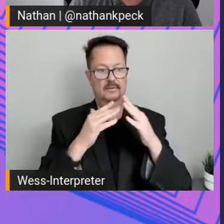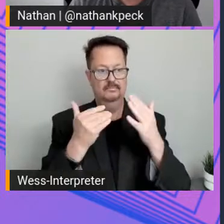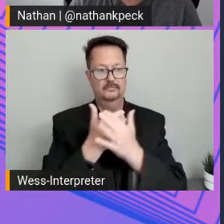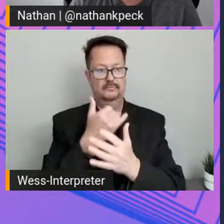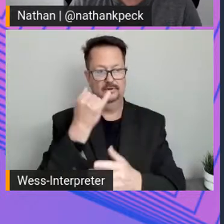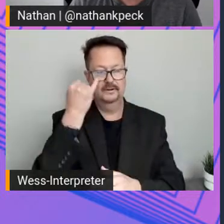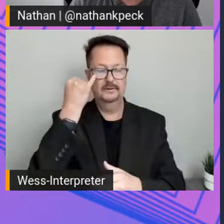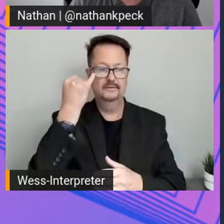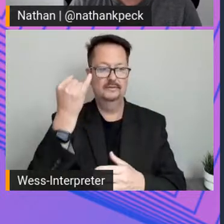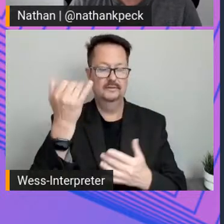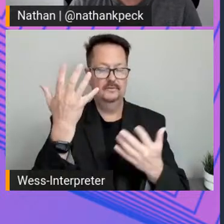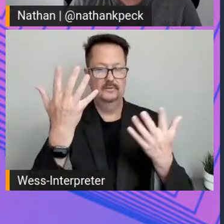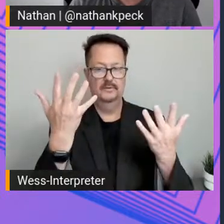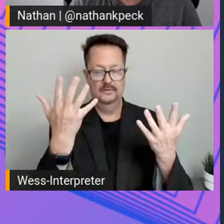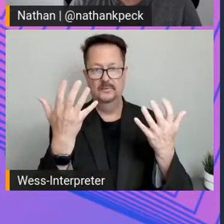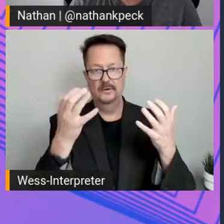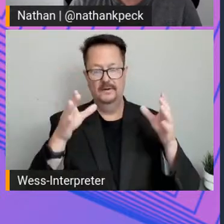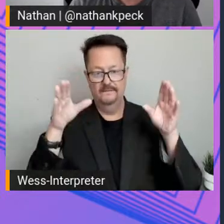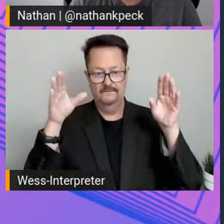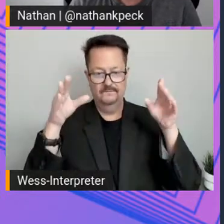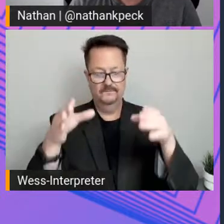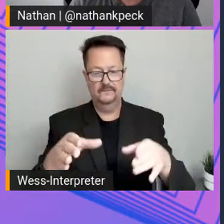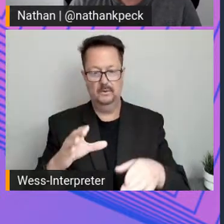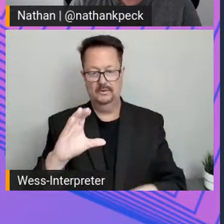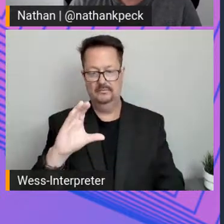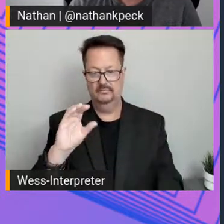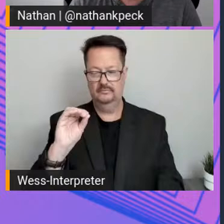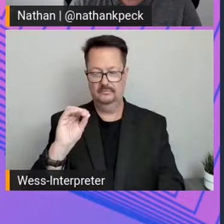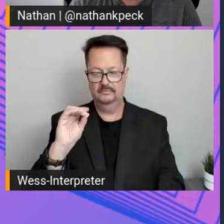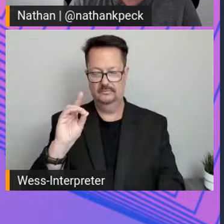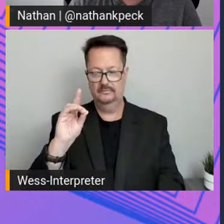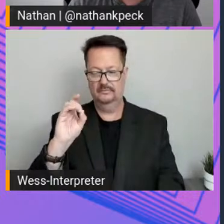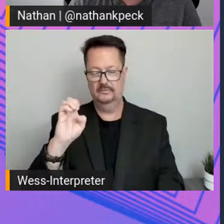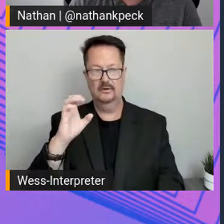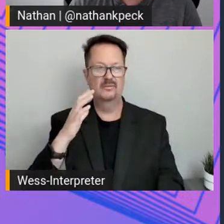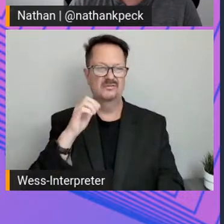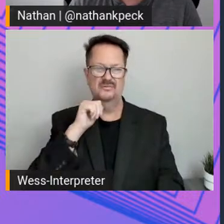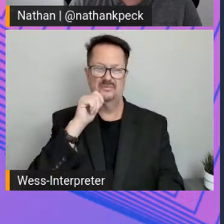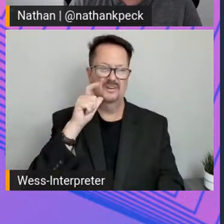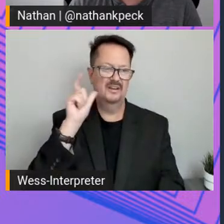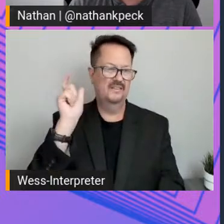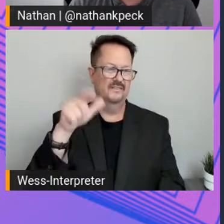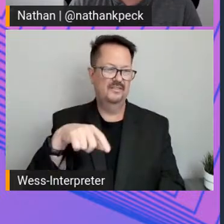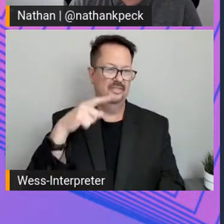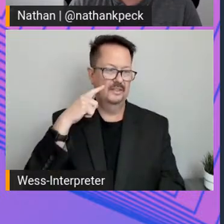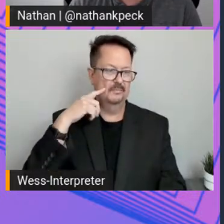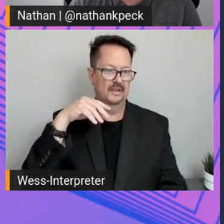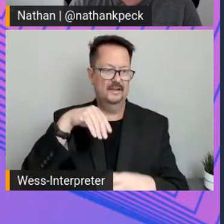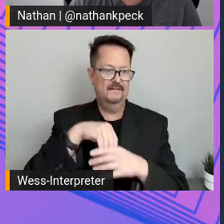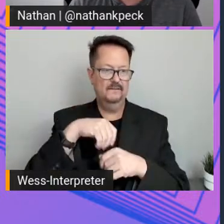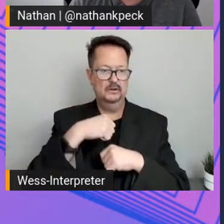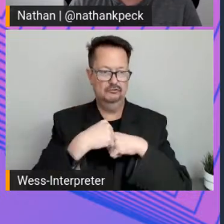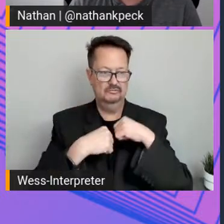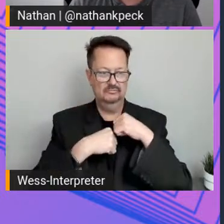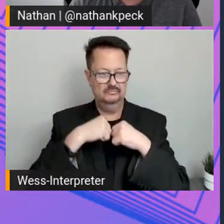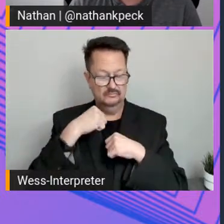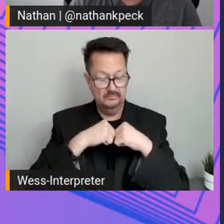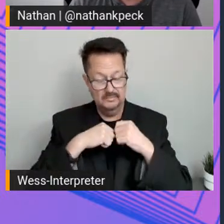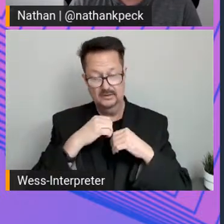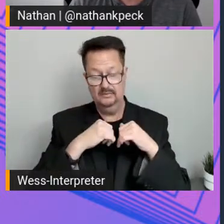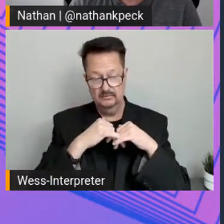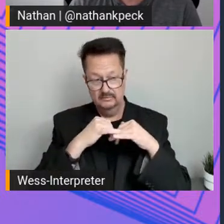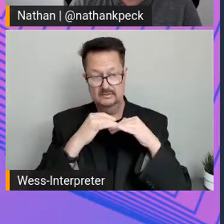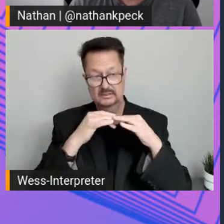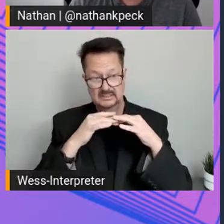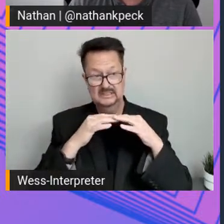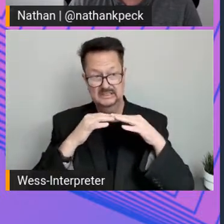building your product. You want to focus on building your code. You don't have to think about infrastructure. But as you build a product that it becomes successful and gets a lot